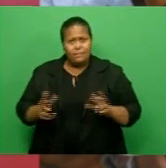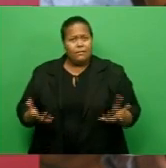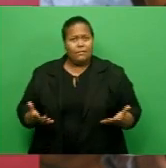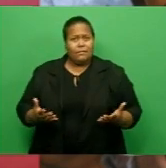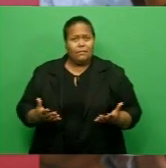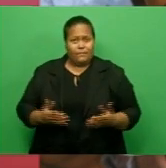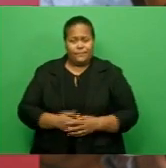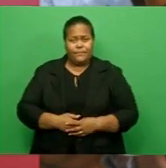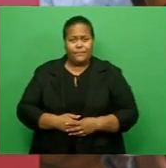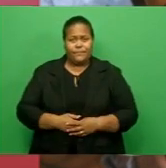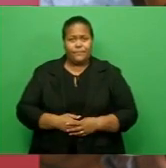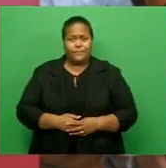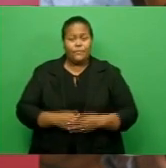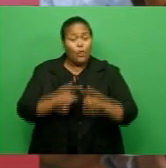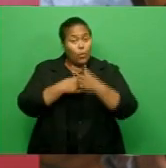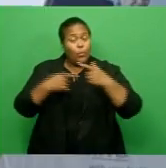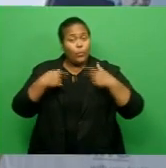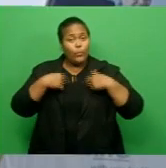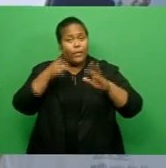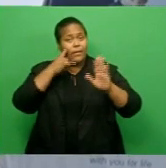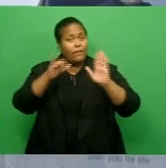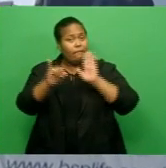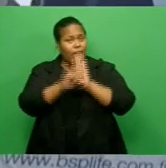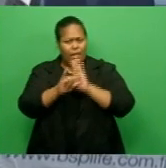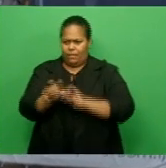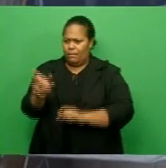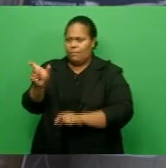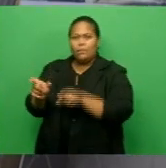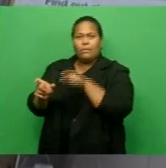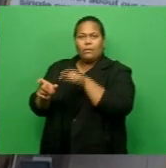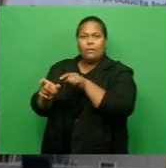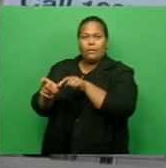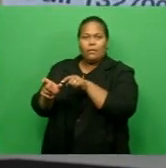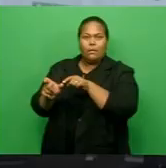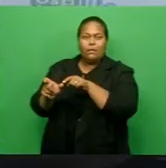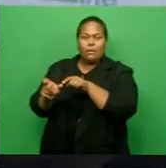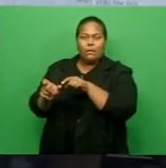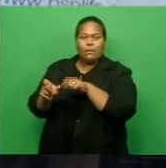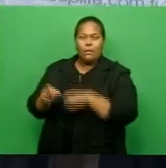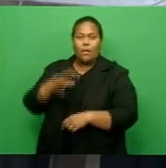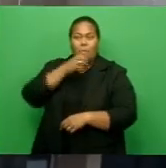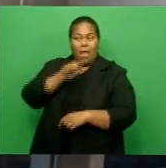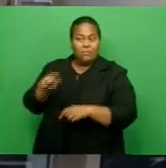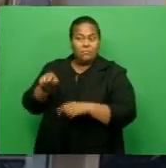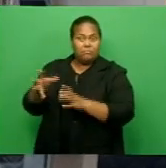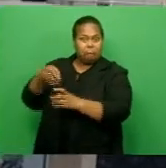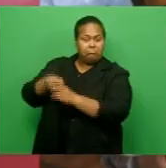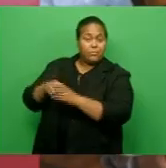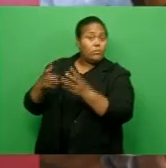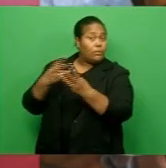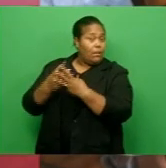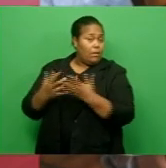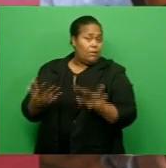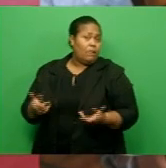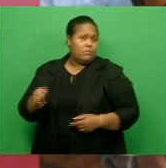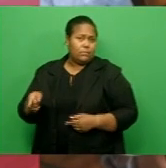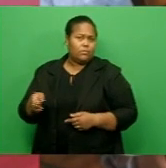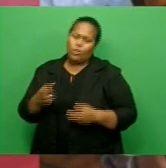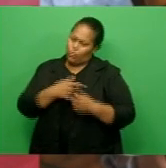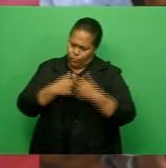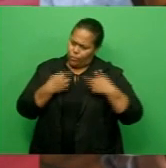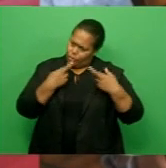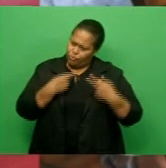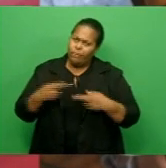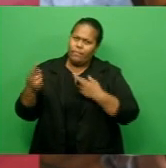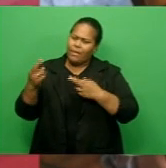And we identified that Mr. Mbulitavu was the culprit behind it. And we recommended his expulsion from